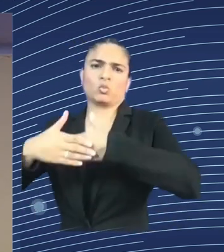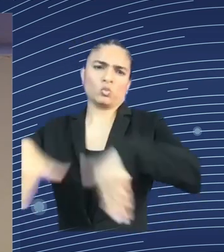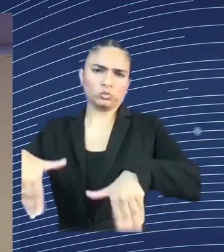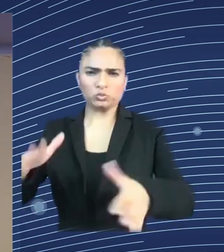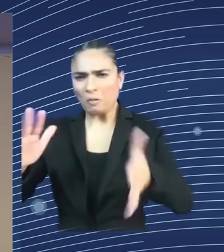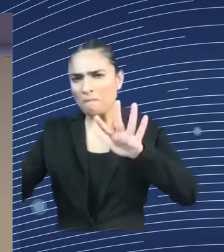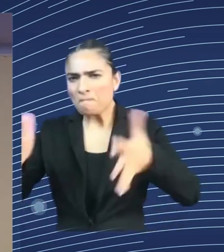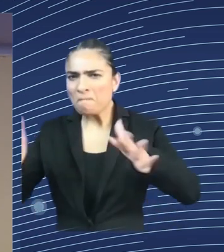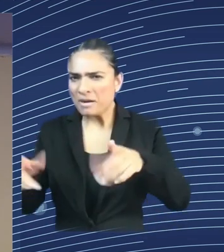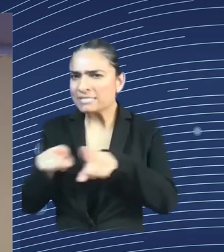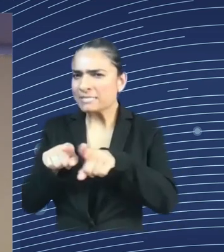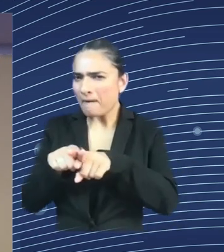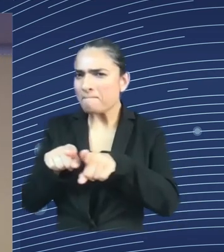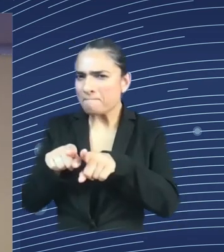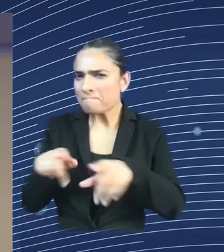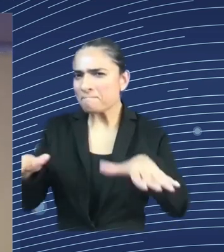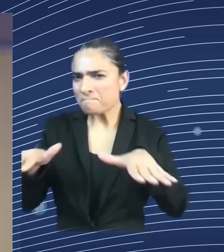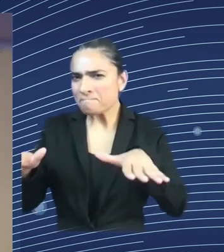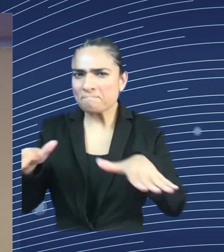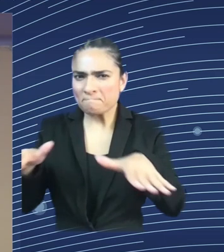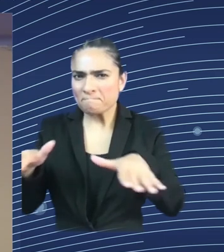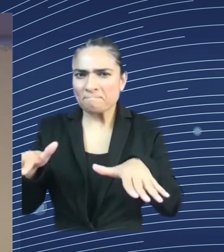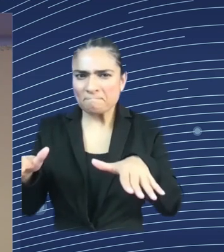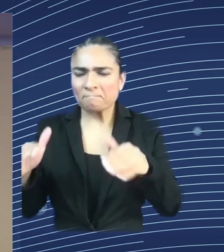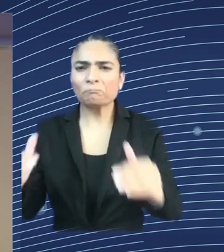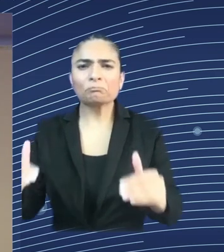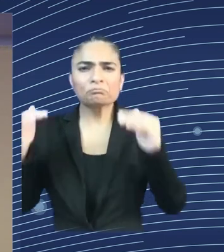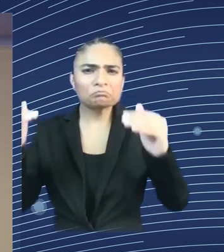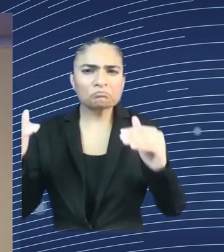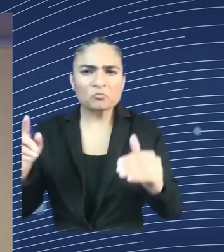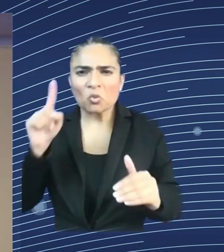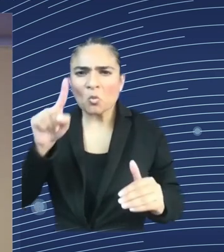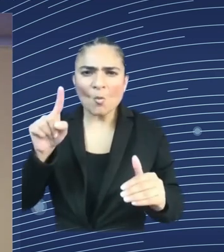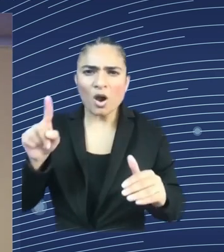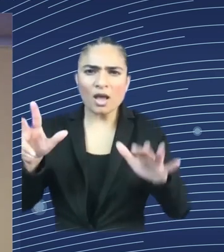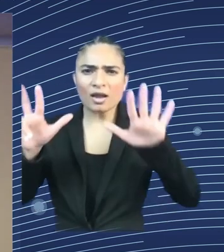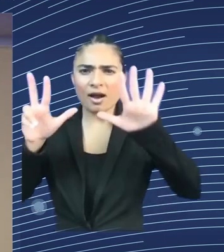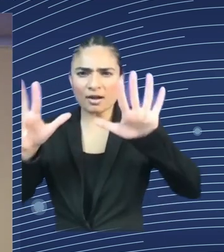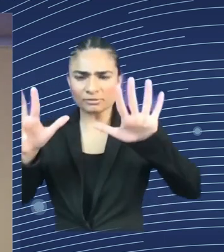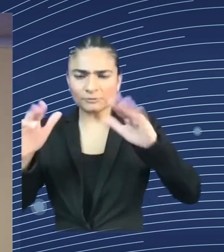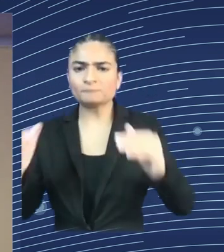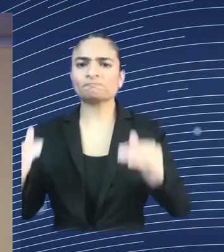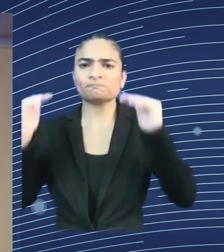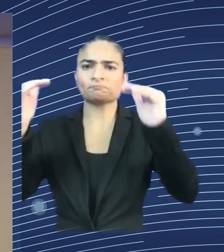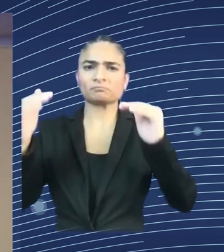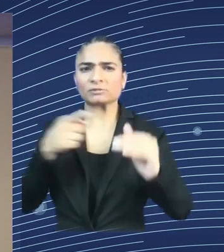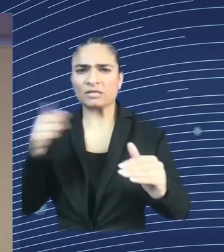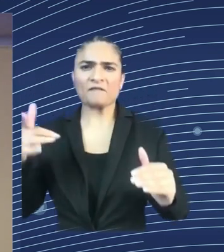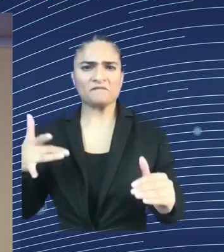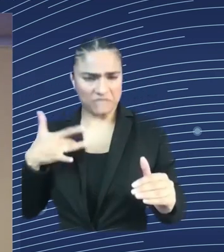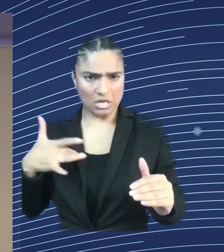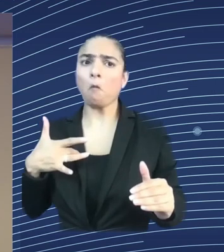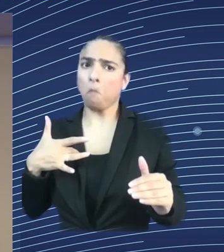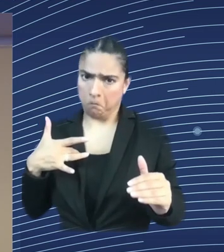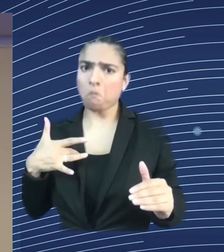18. Those who believed the effect was bad, this went down by 3% from 8 to 5. Those who believe it was